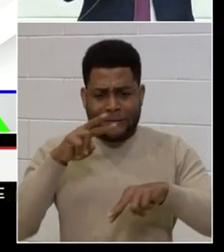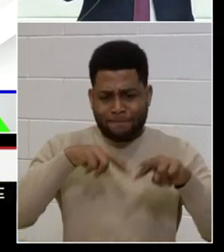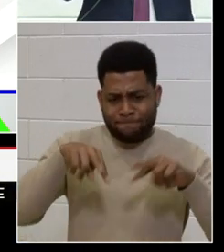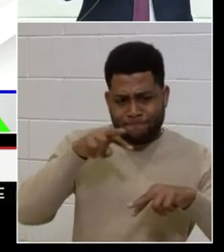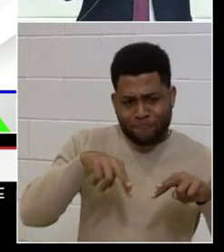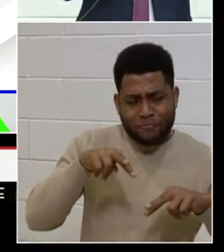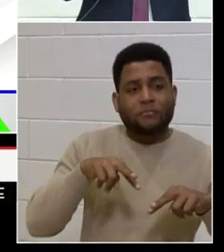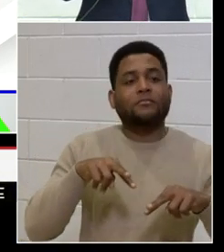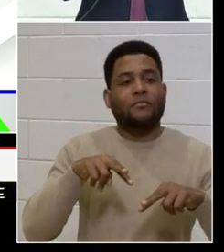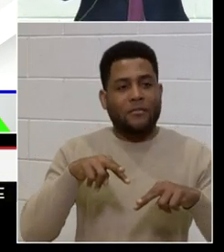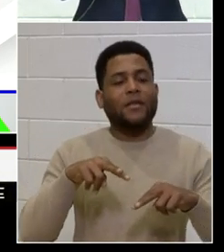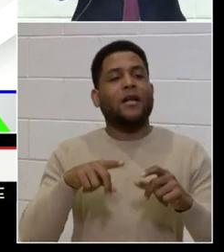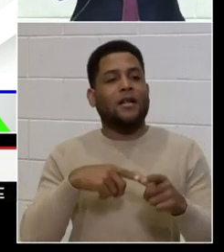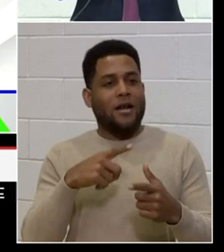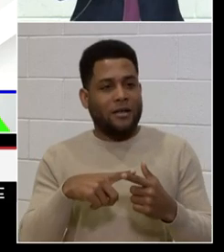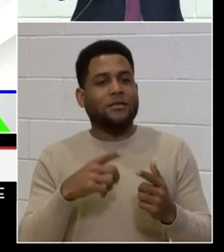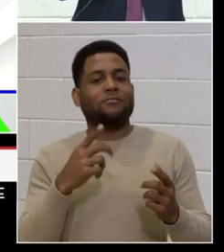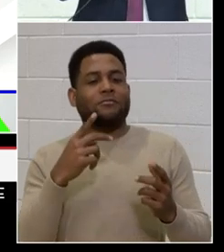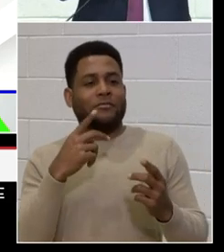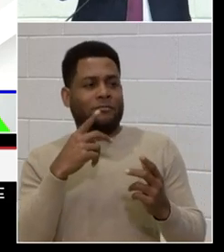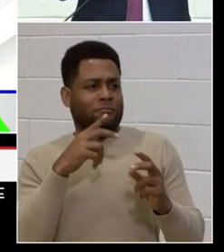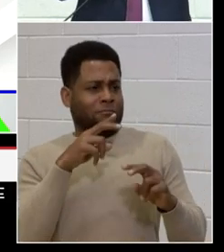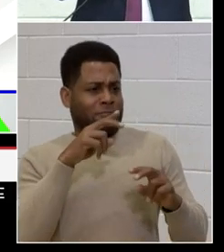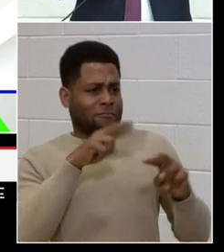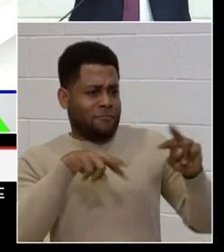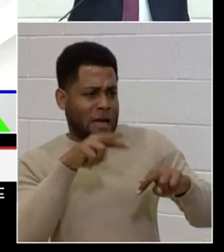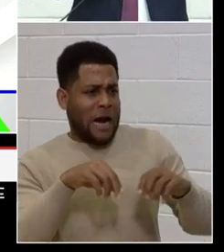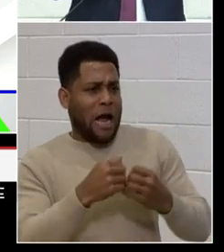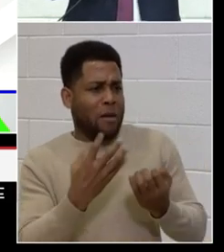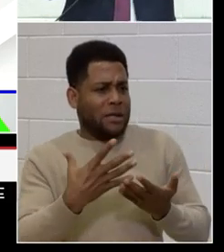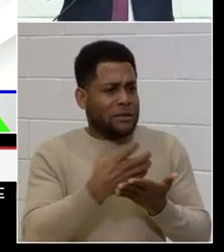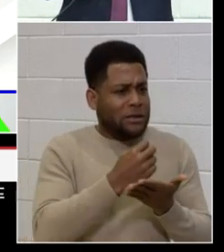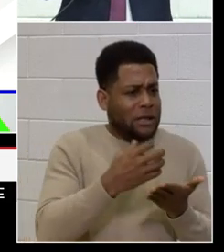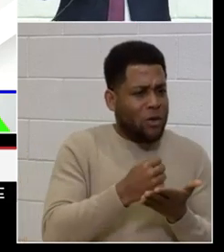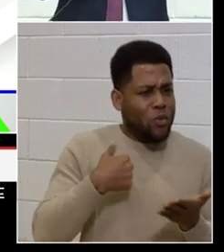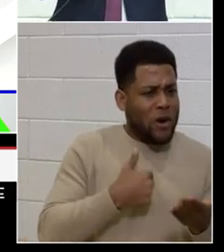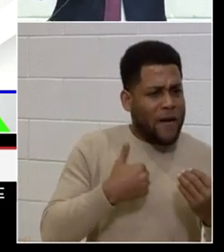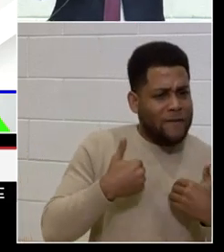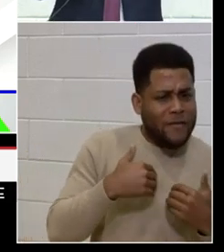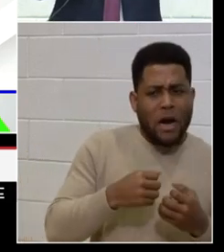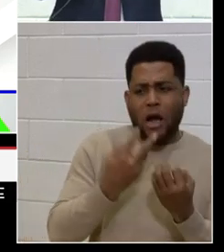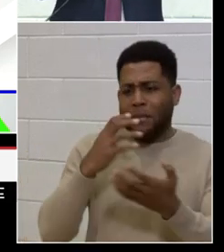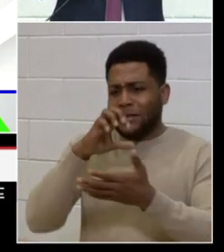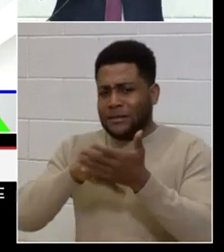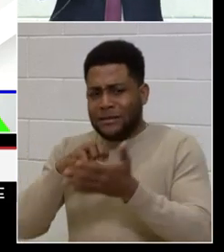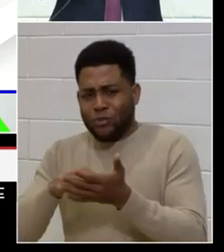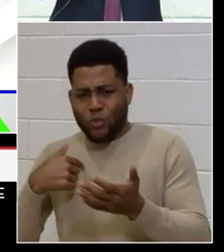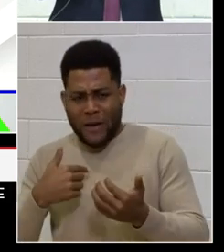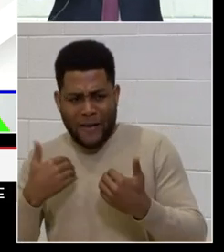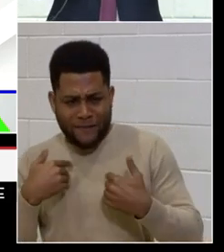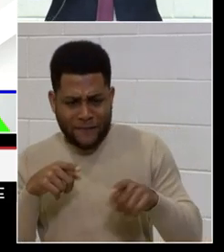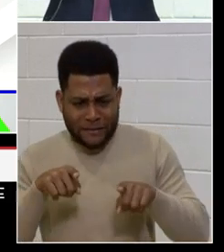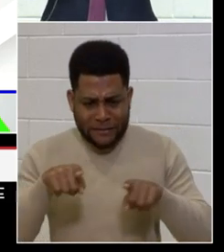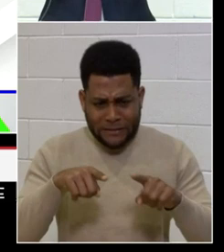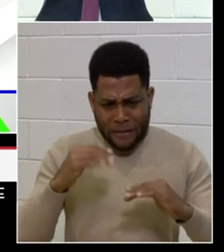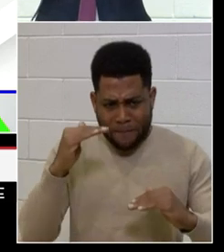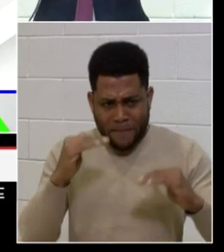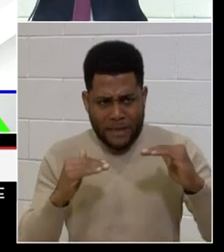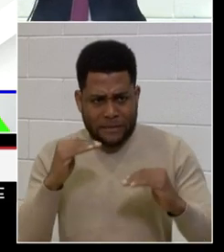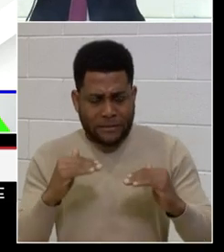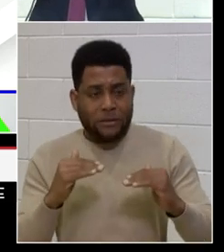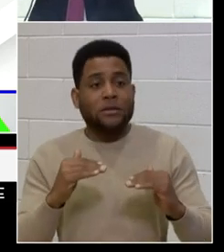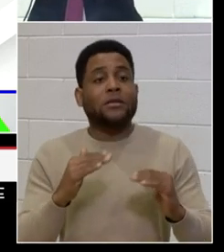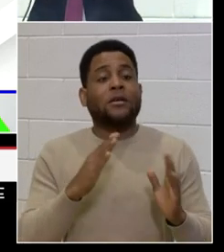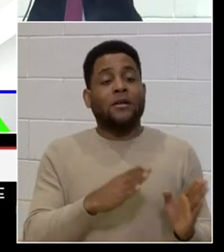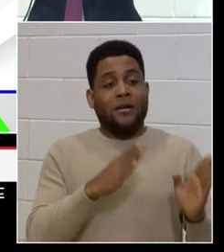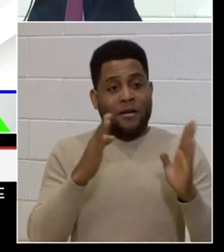we have. And this 3 week sprint is about balancing the difference between what it takes to maintain what we do now and what our revenues say we're